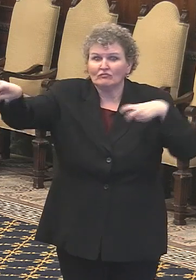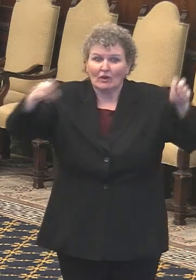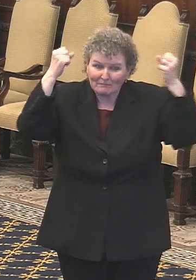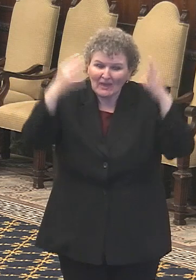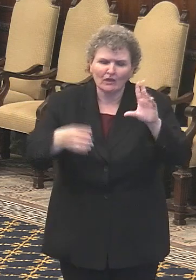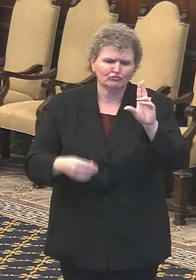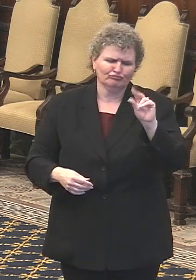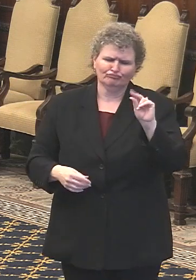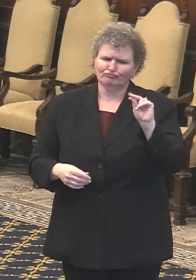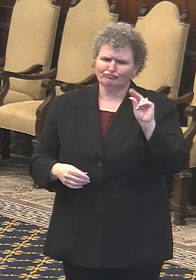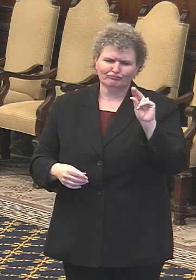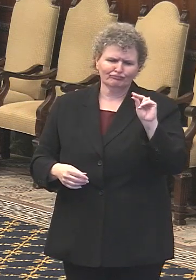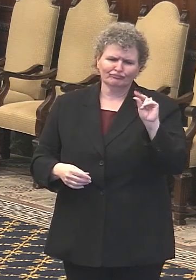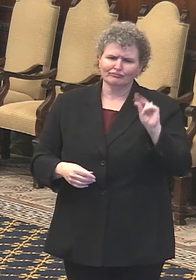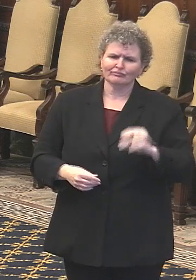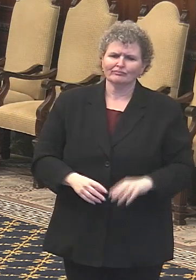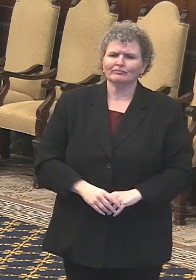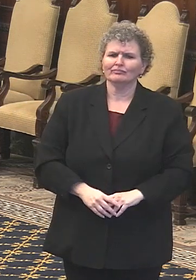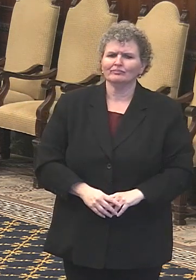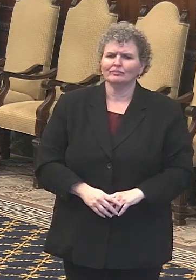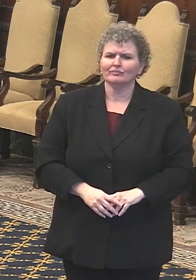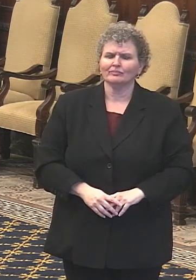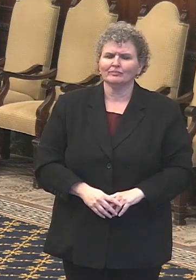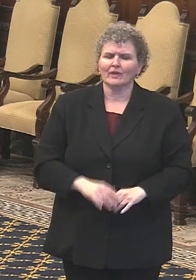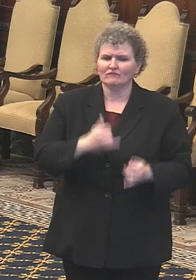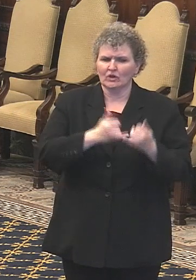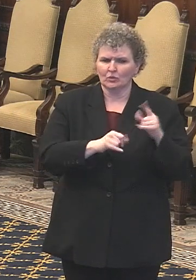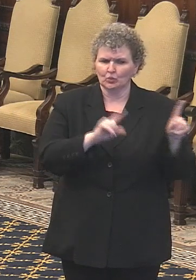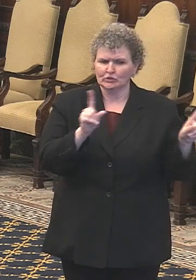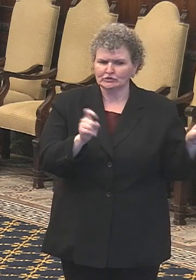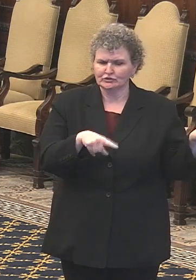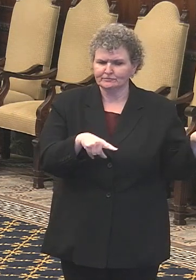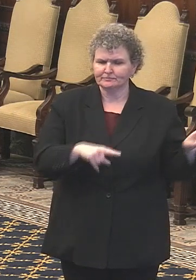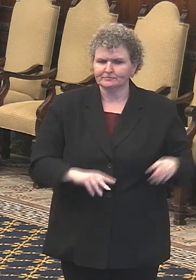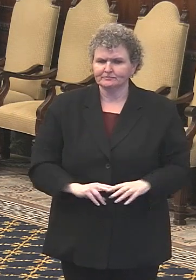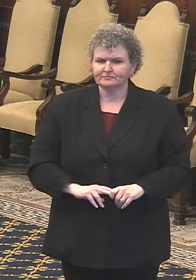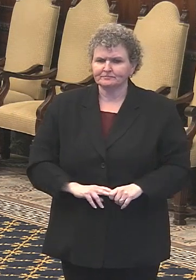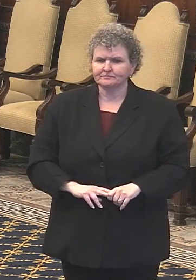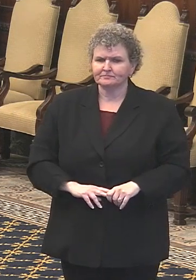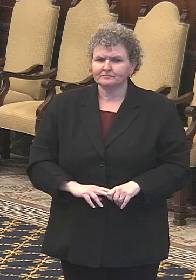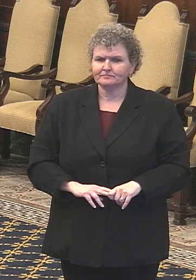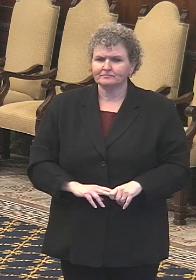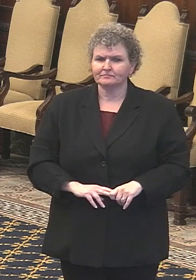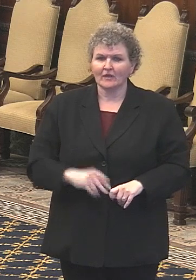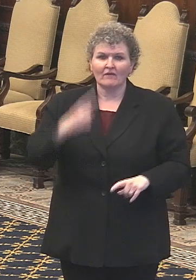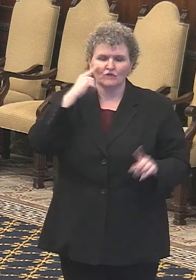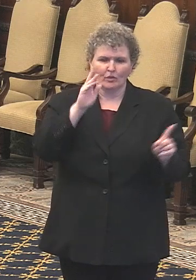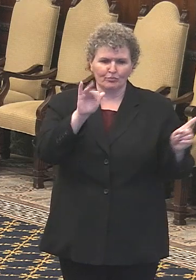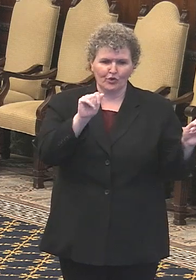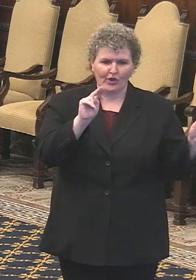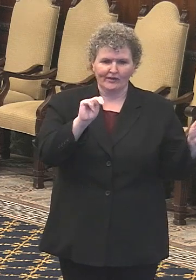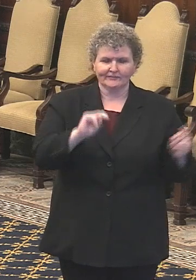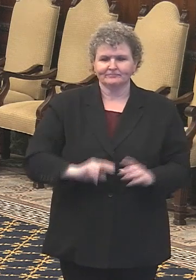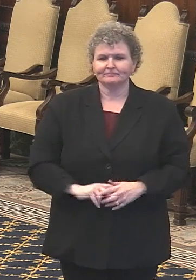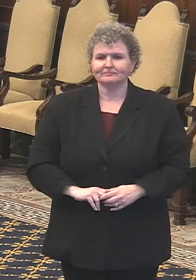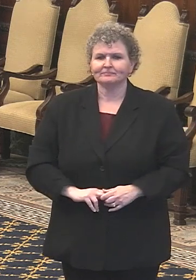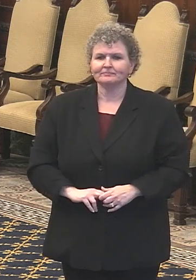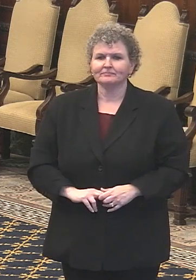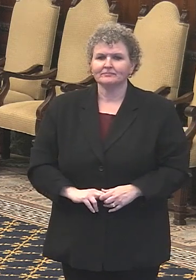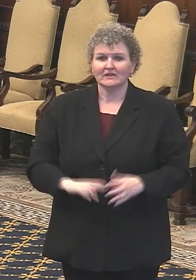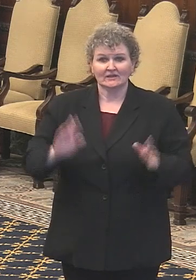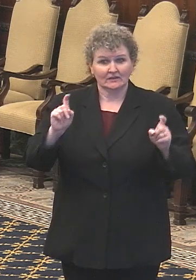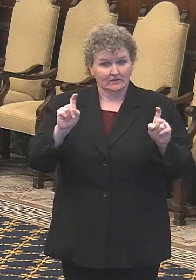Okay, thank you. My last question is probably for Brian. Are there any provisions that the city is